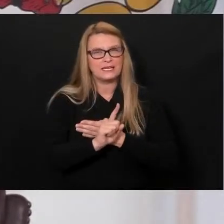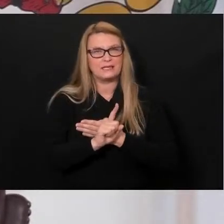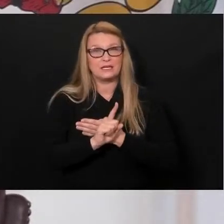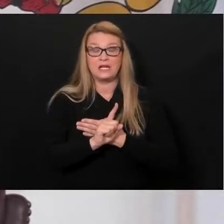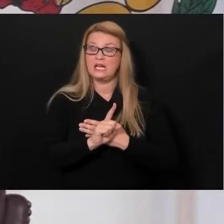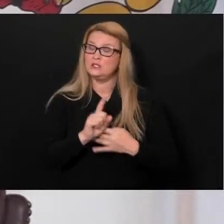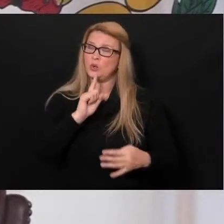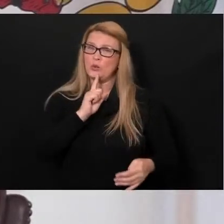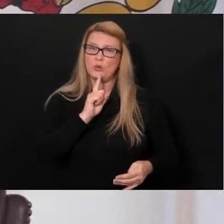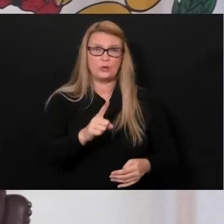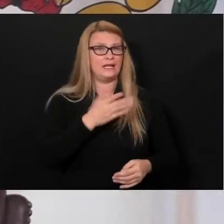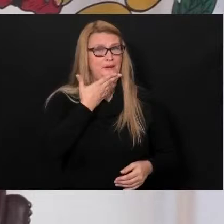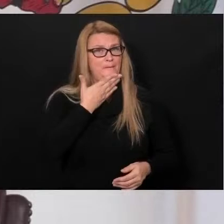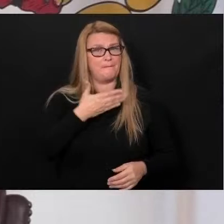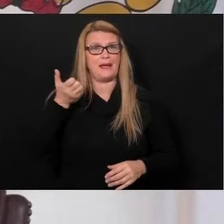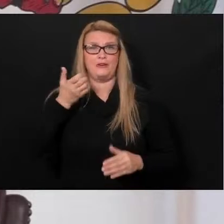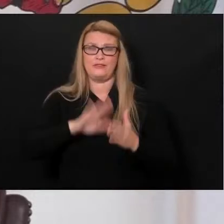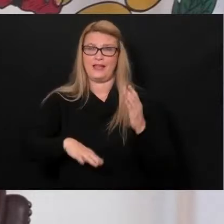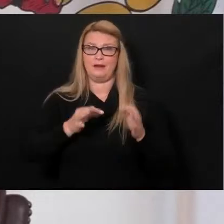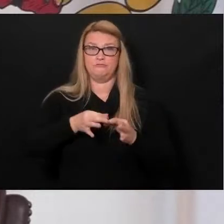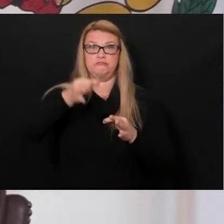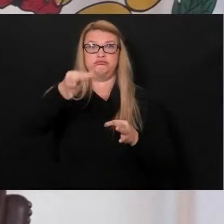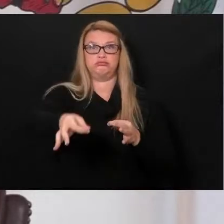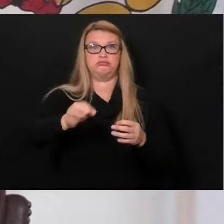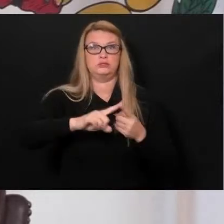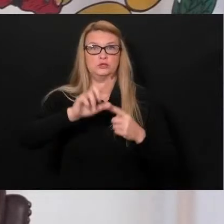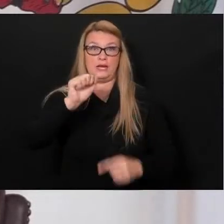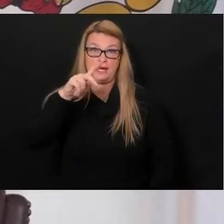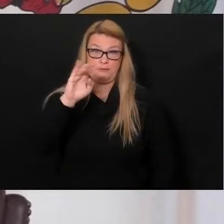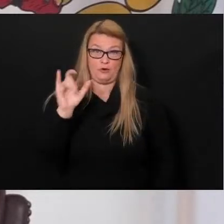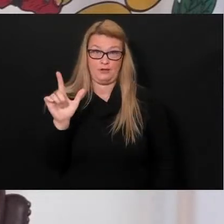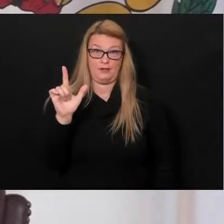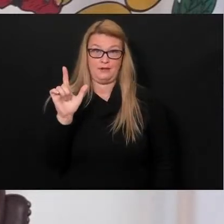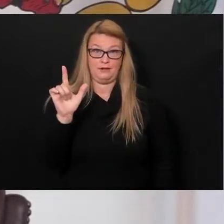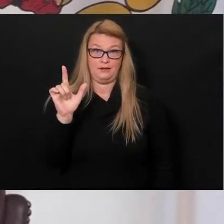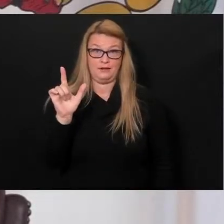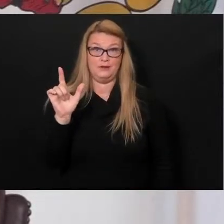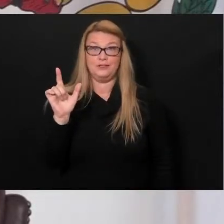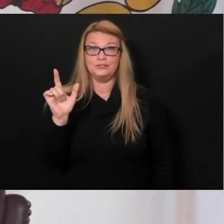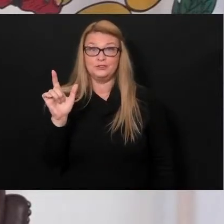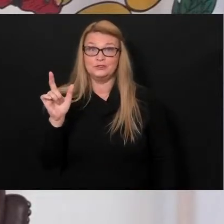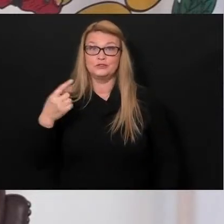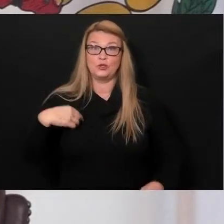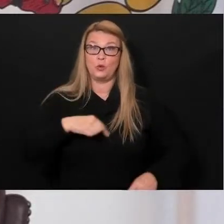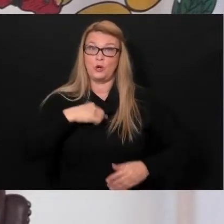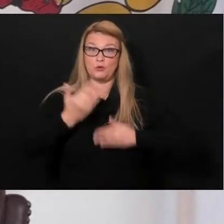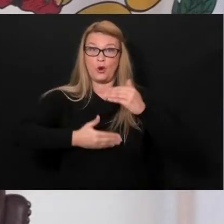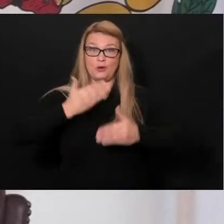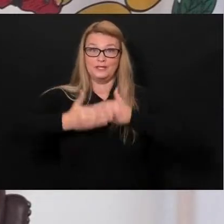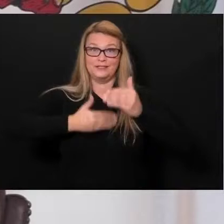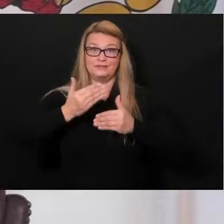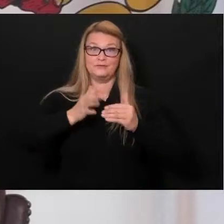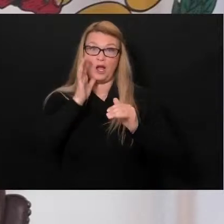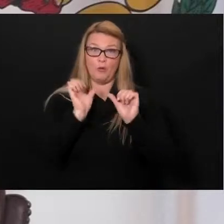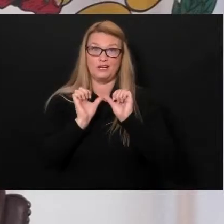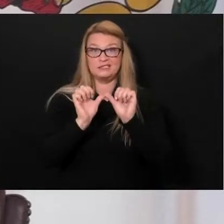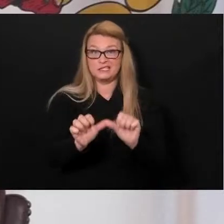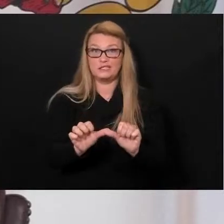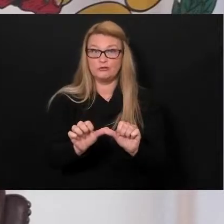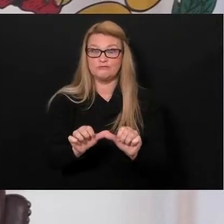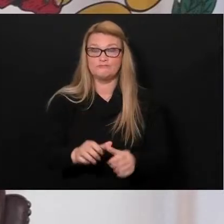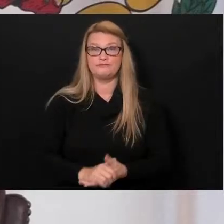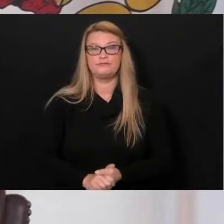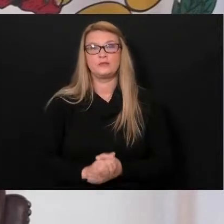of a lot better than April. And so we're really after it, and we're going to stay after it. As far